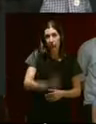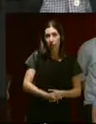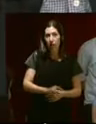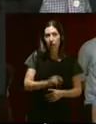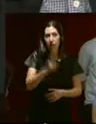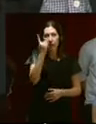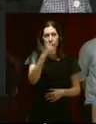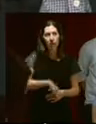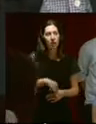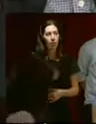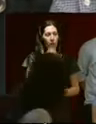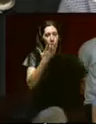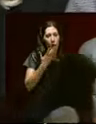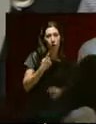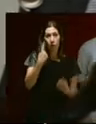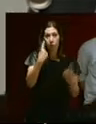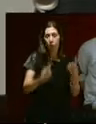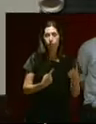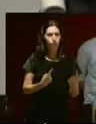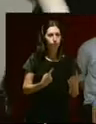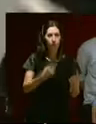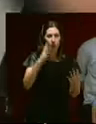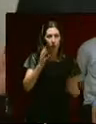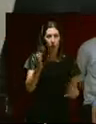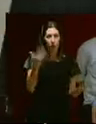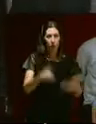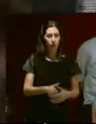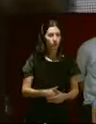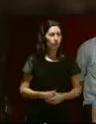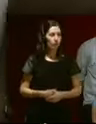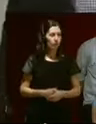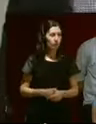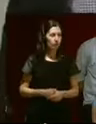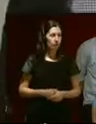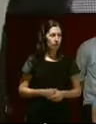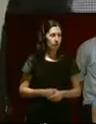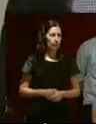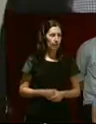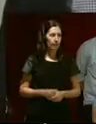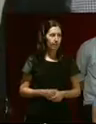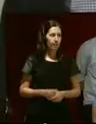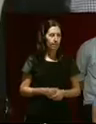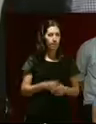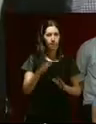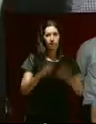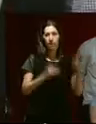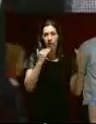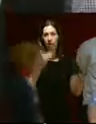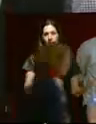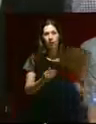some, but not that I can mention apart from the one that I created, of course.